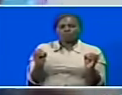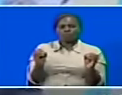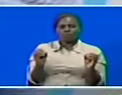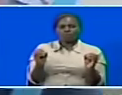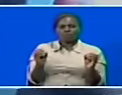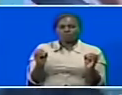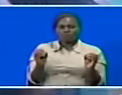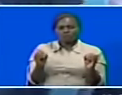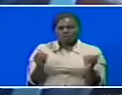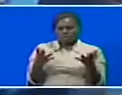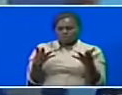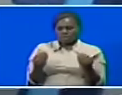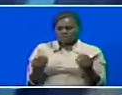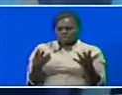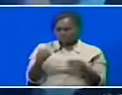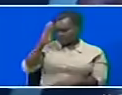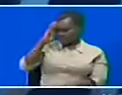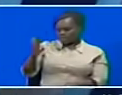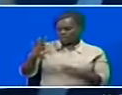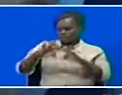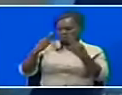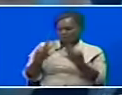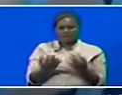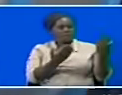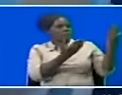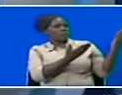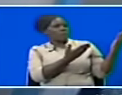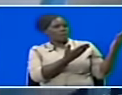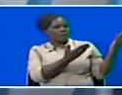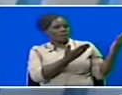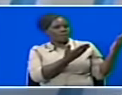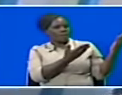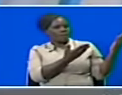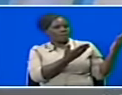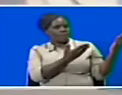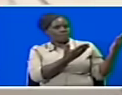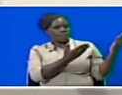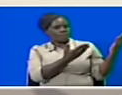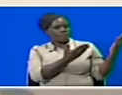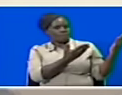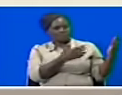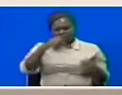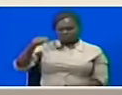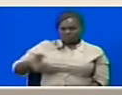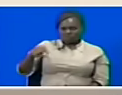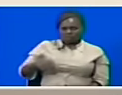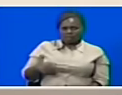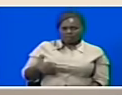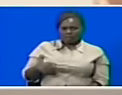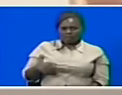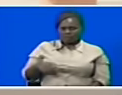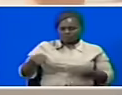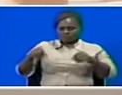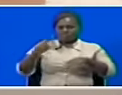It is an easy Sunday for the family of Hilda Monchari and Lemi Nganga. Today, they get to spend